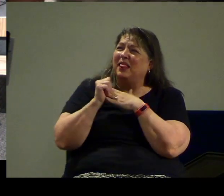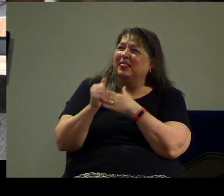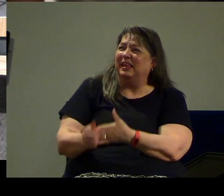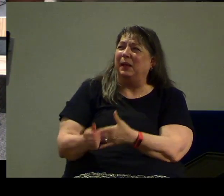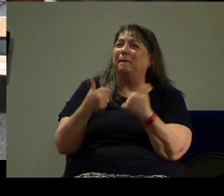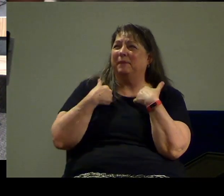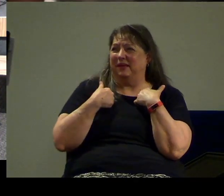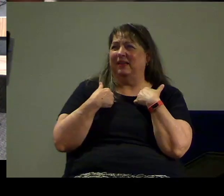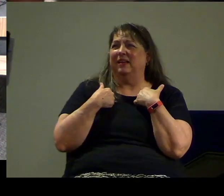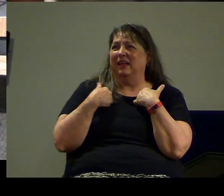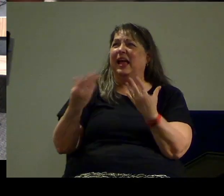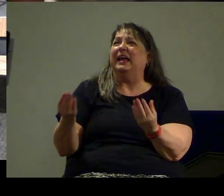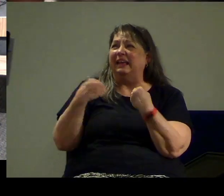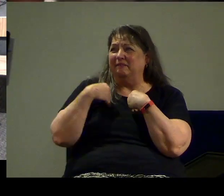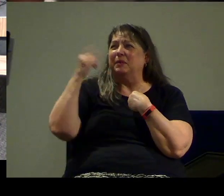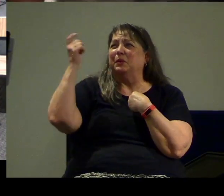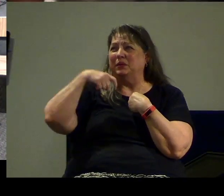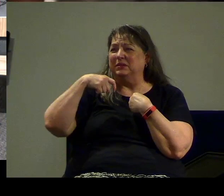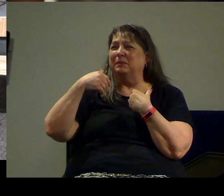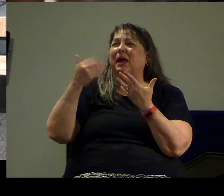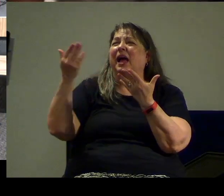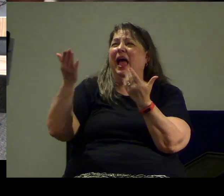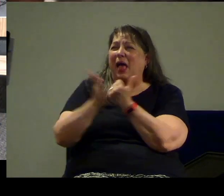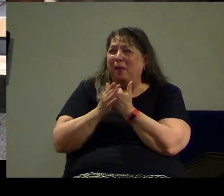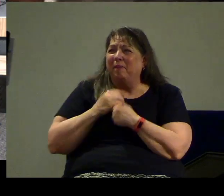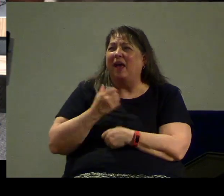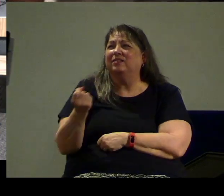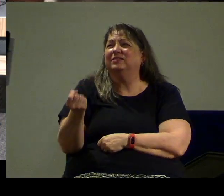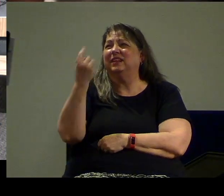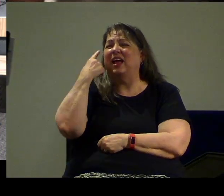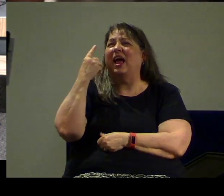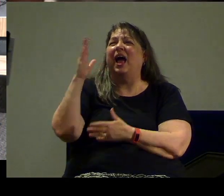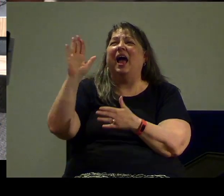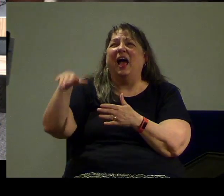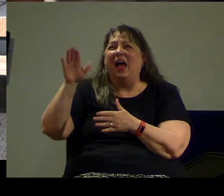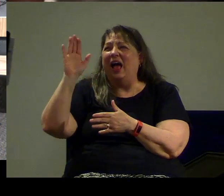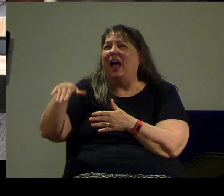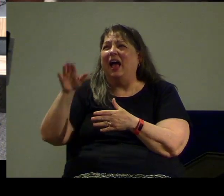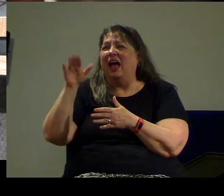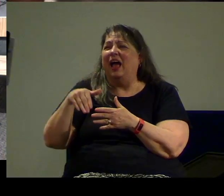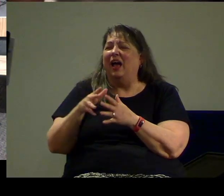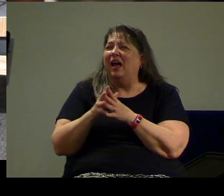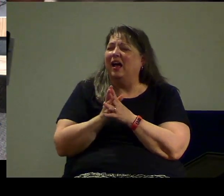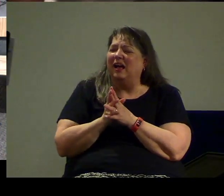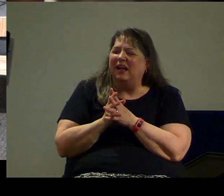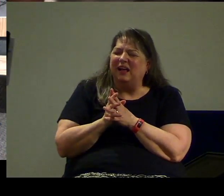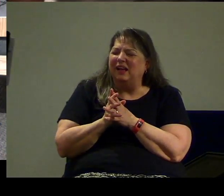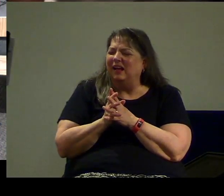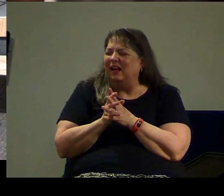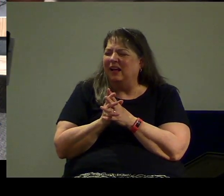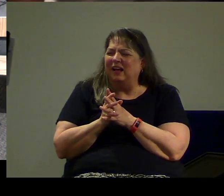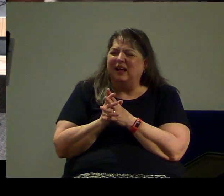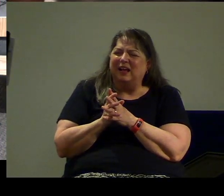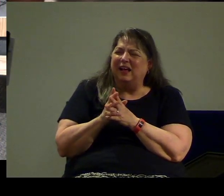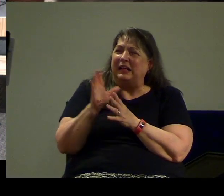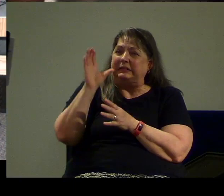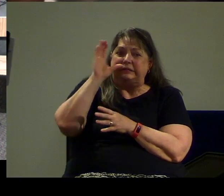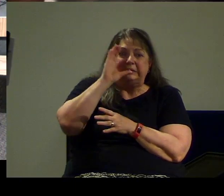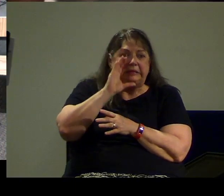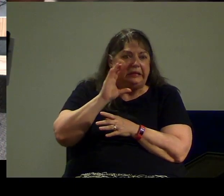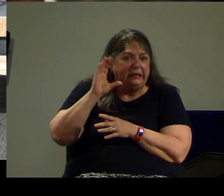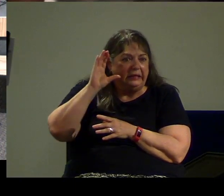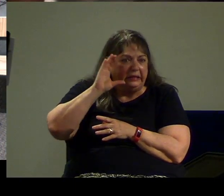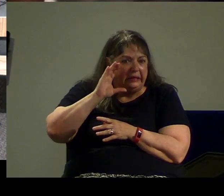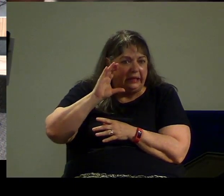me wisdom. Give me knowledge. Give me understanding in these matters and see me through. Seek his face and